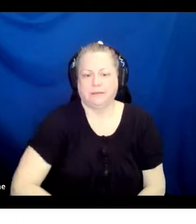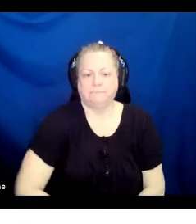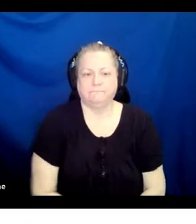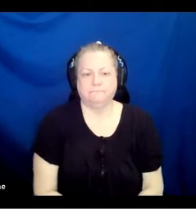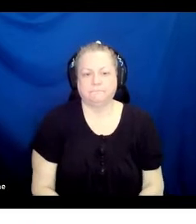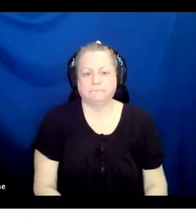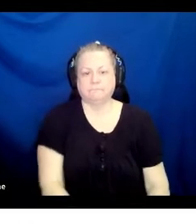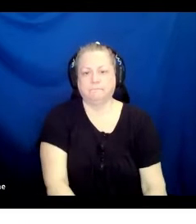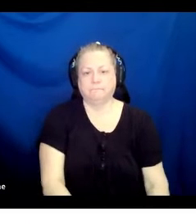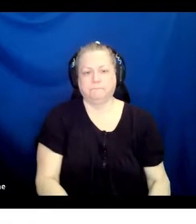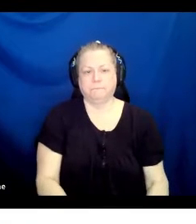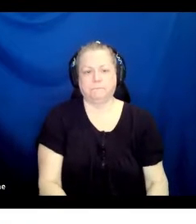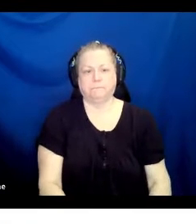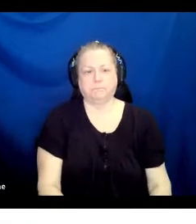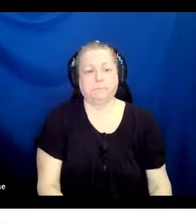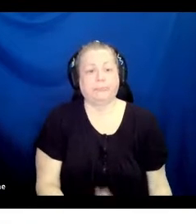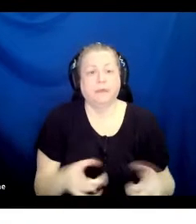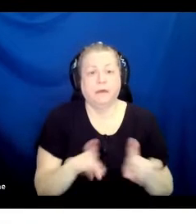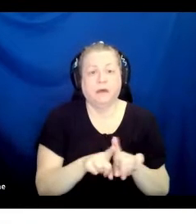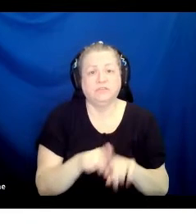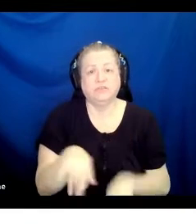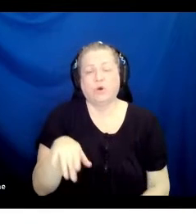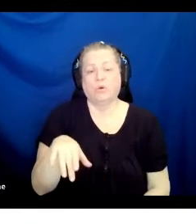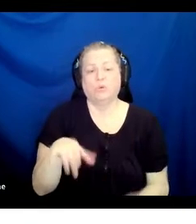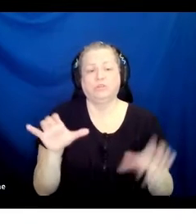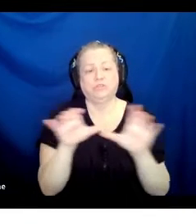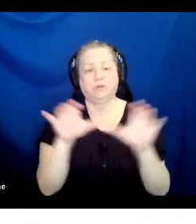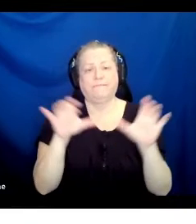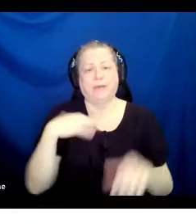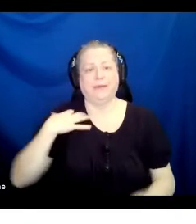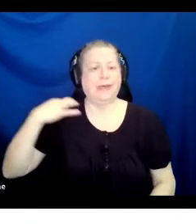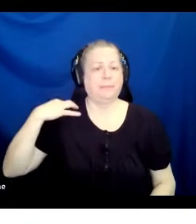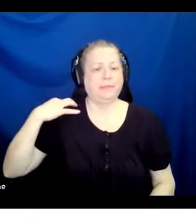There's also certified application counselors and navigators.